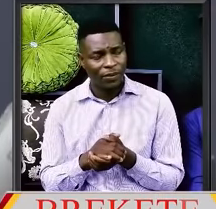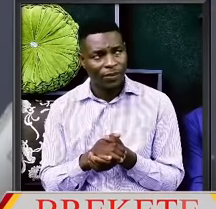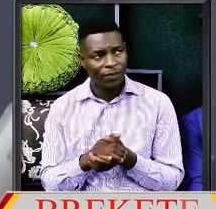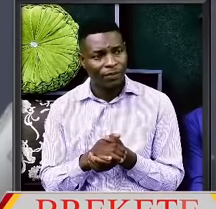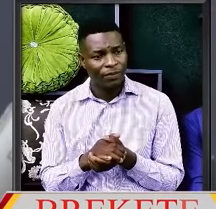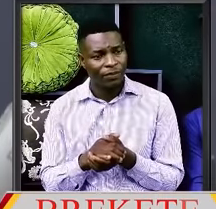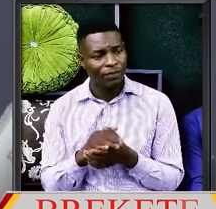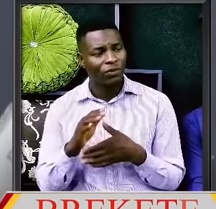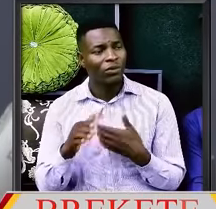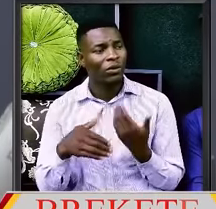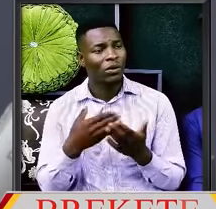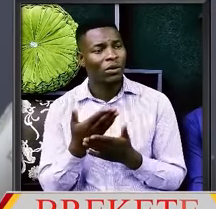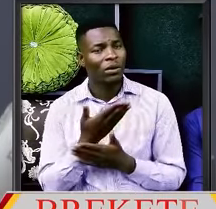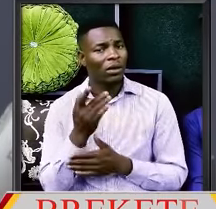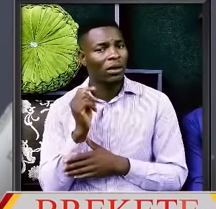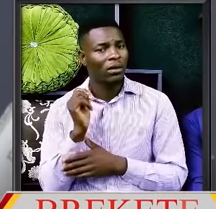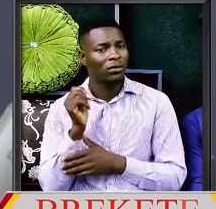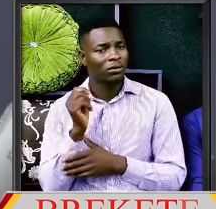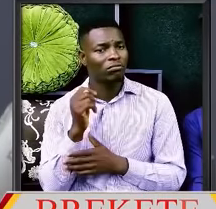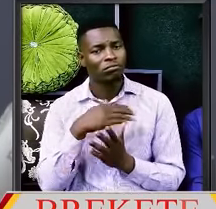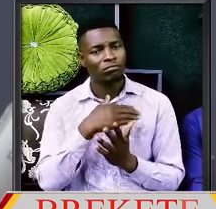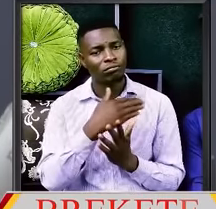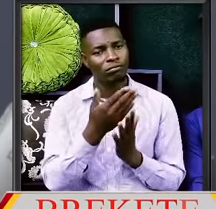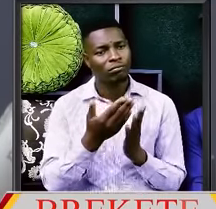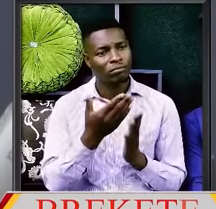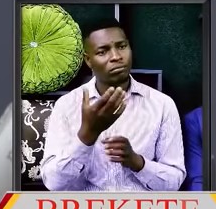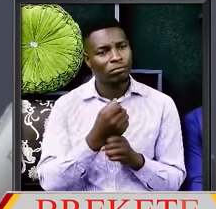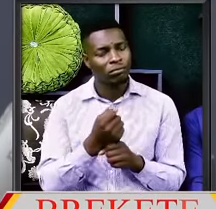testimony, the people that they need to detain, they detain them.